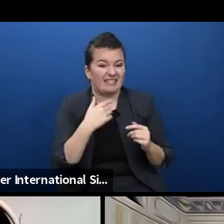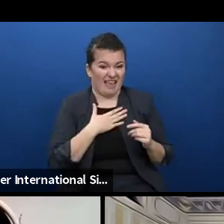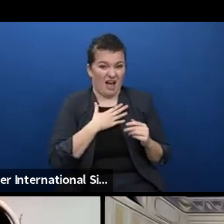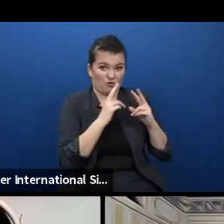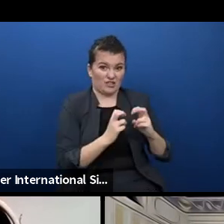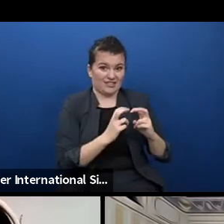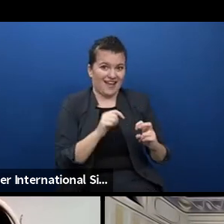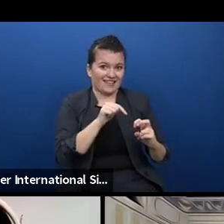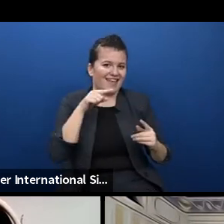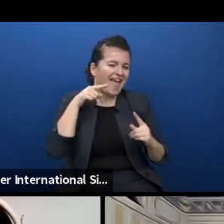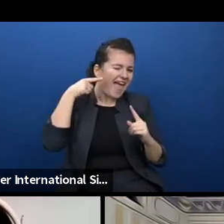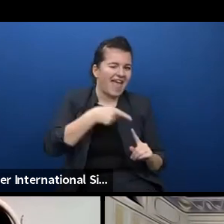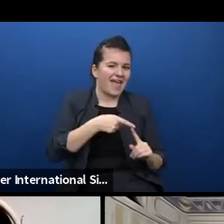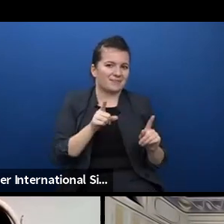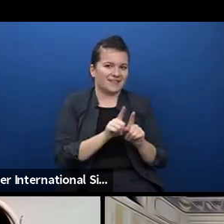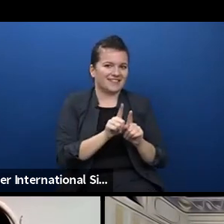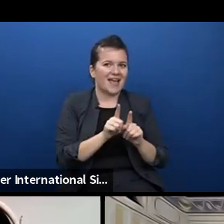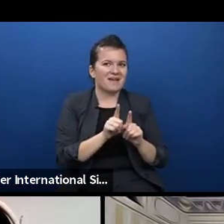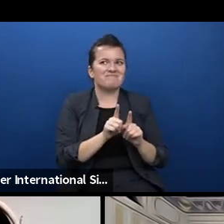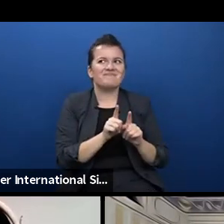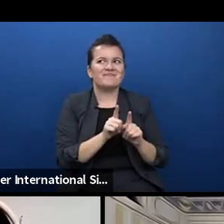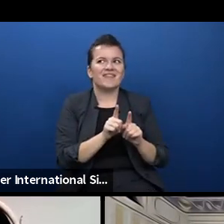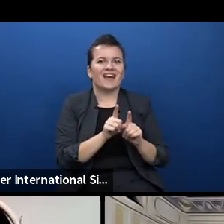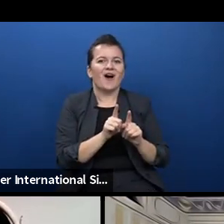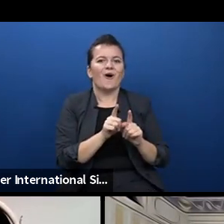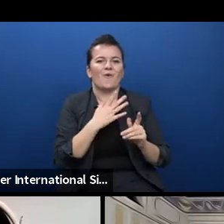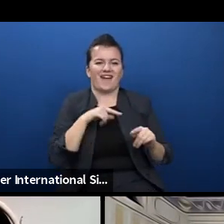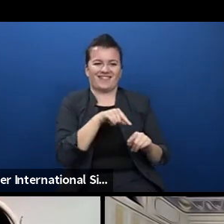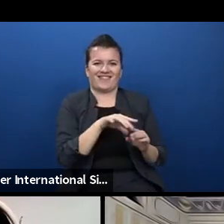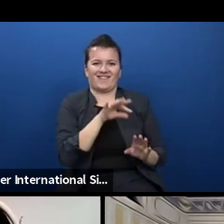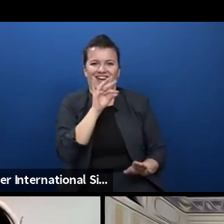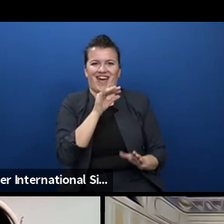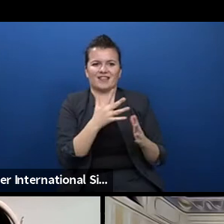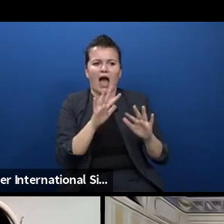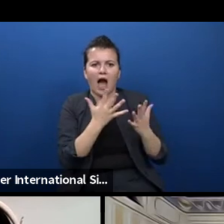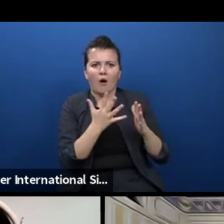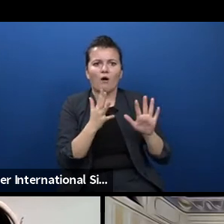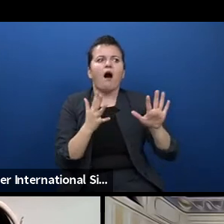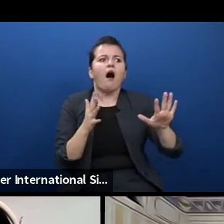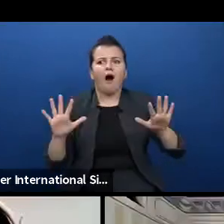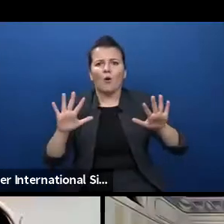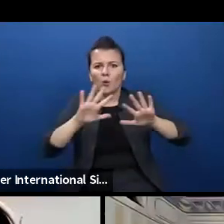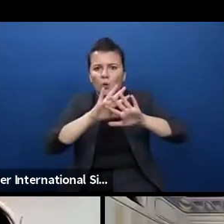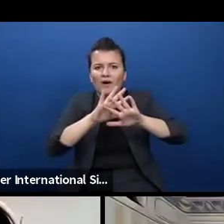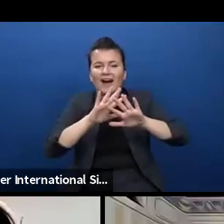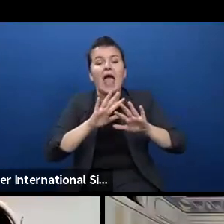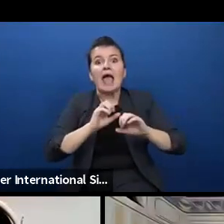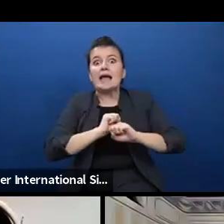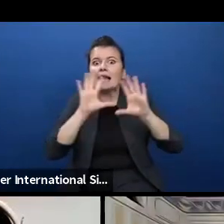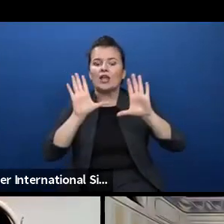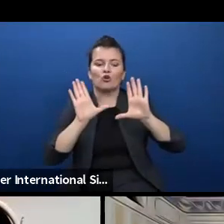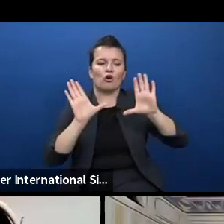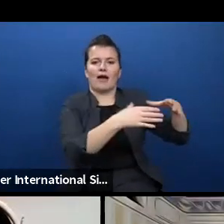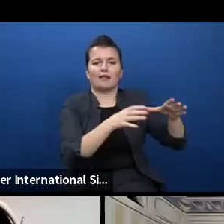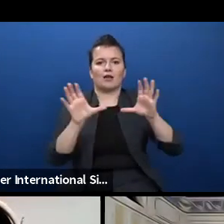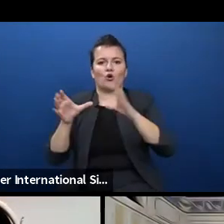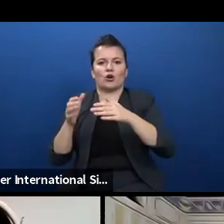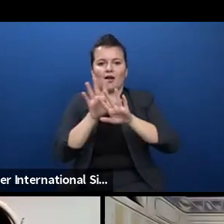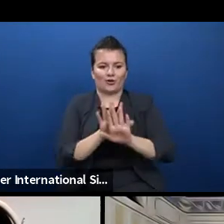I think there are no clear-cut boundaries, and we're going to research more and see how we can also include